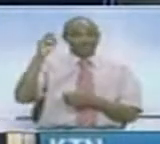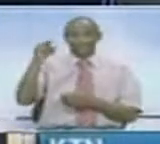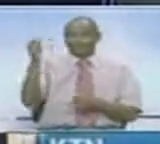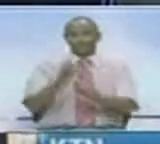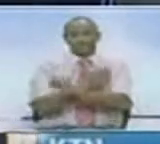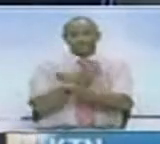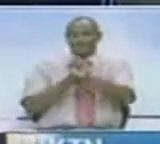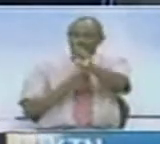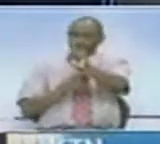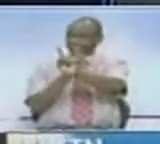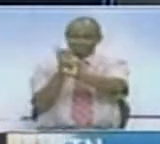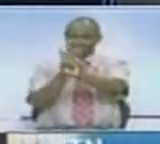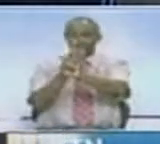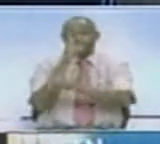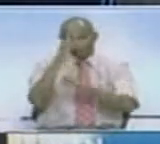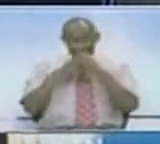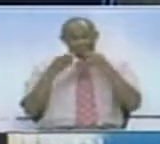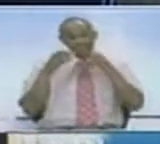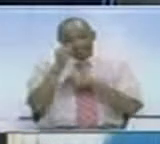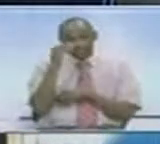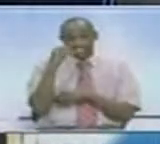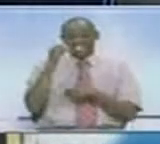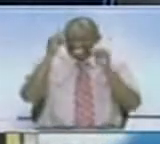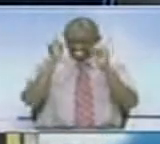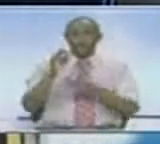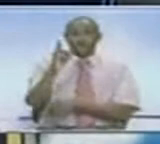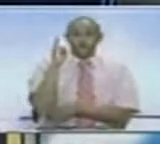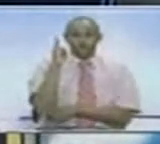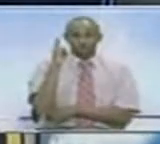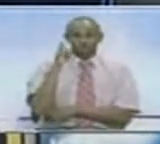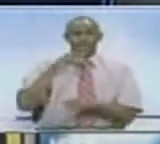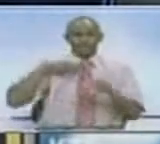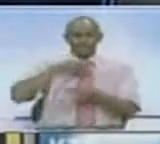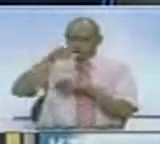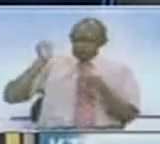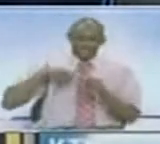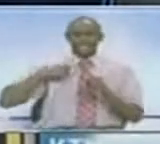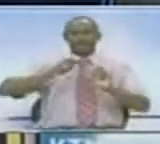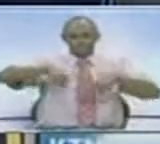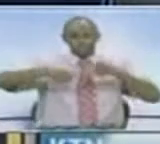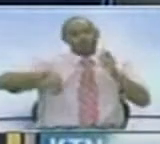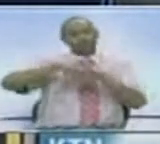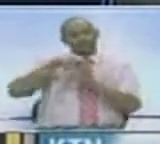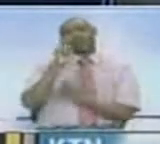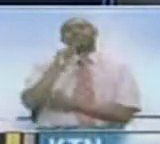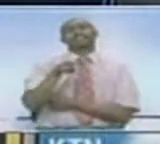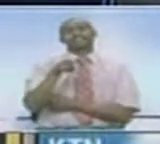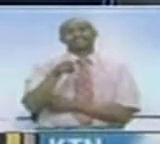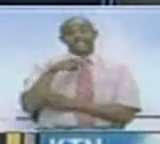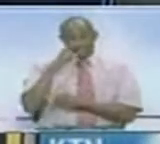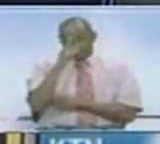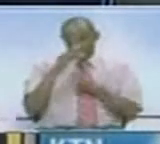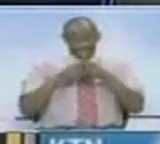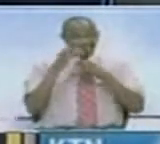this anymore. So in 1950, they said, new regulations, everybody has to be in playing boots. So